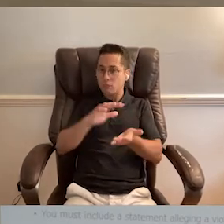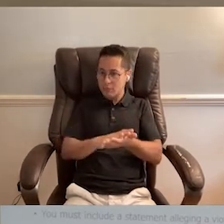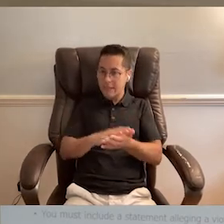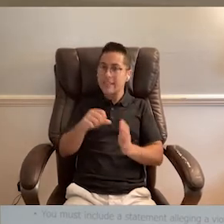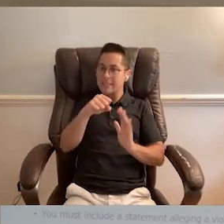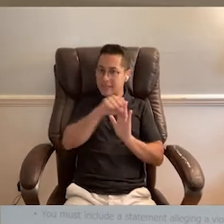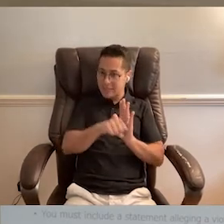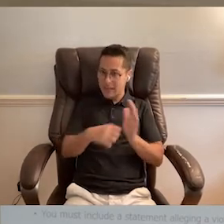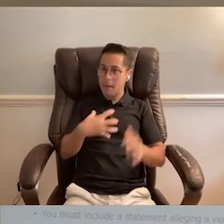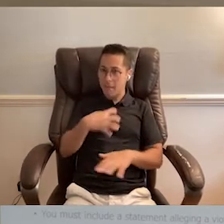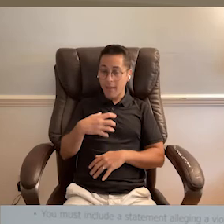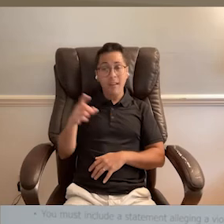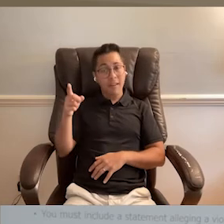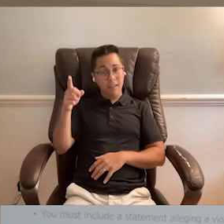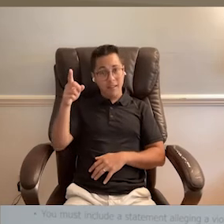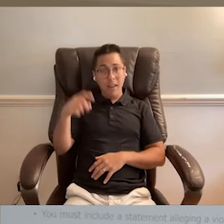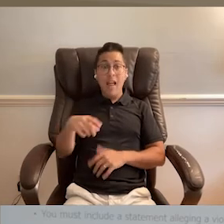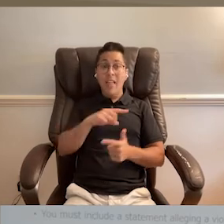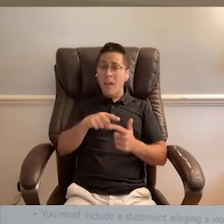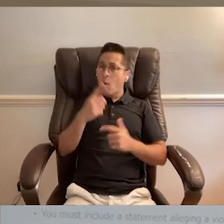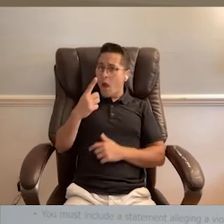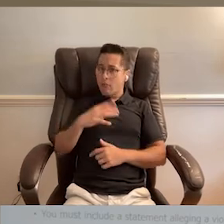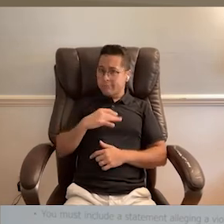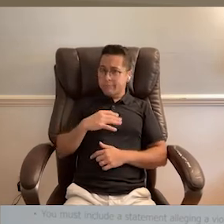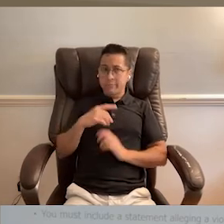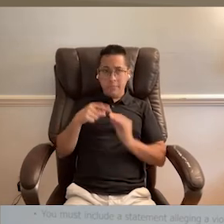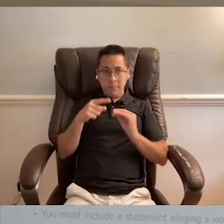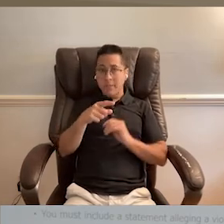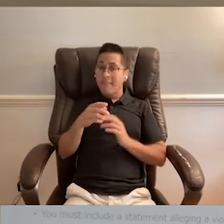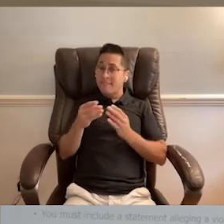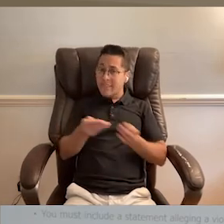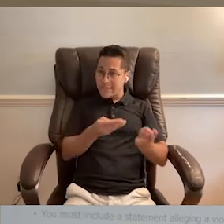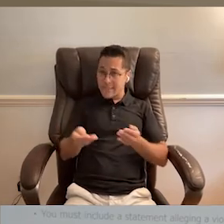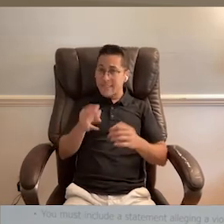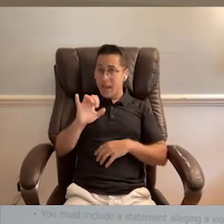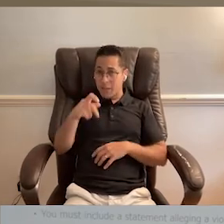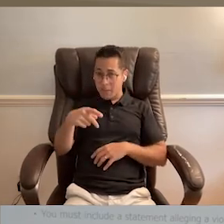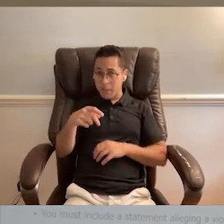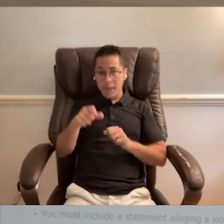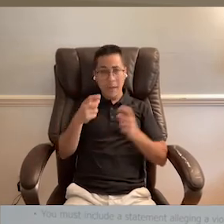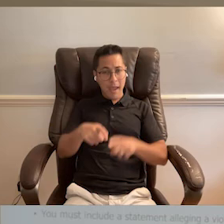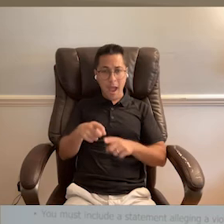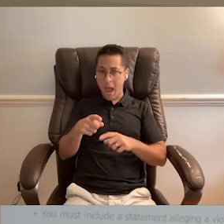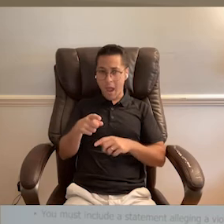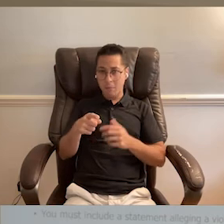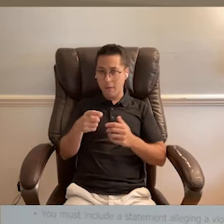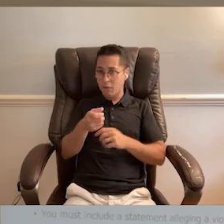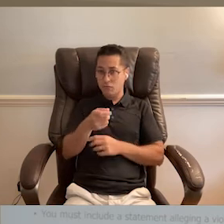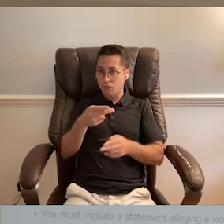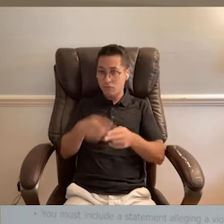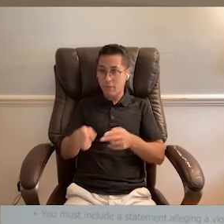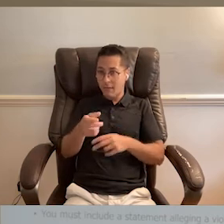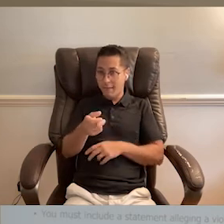will, and the nice thing about this, so facilitated IEP can happen within a couple weeks. State complaint, they have